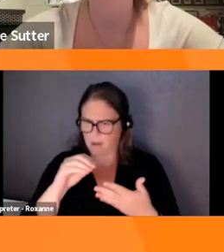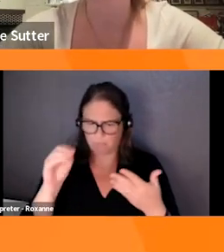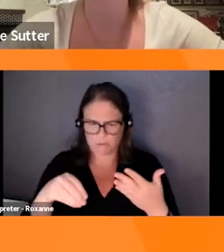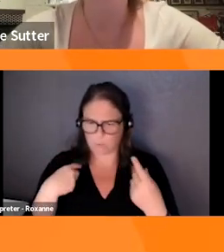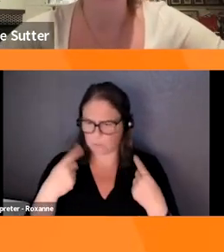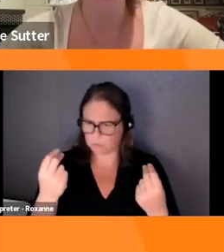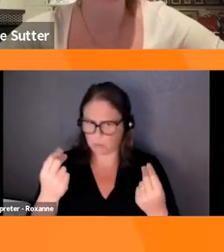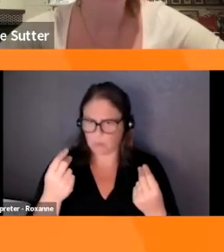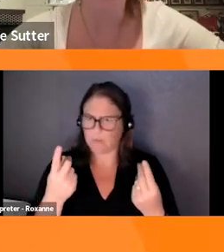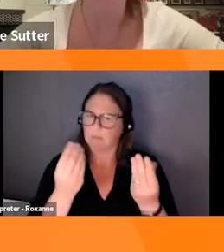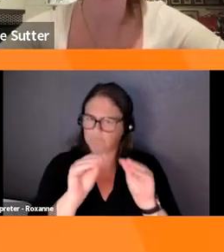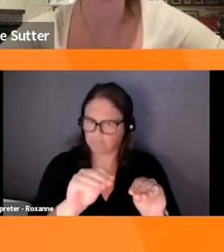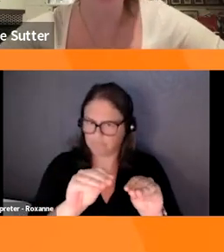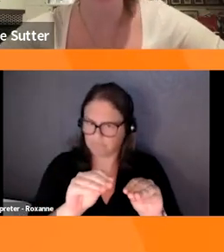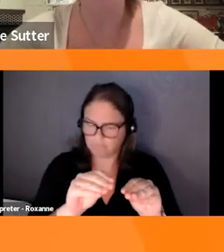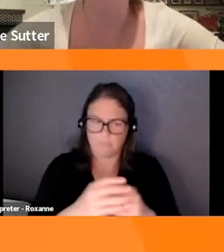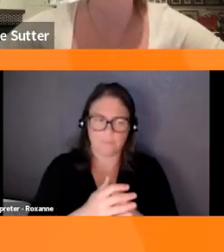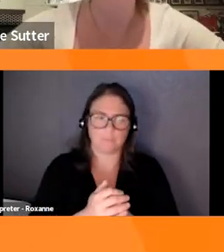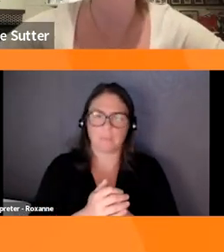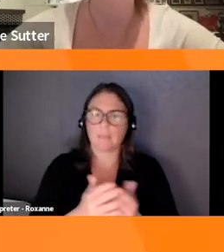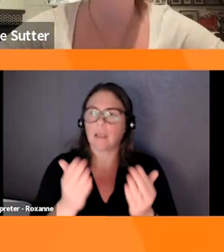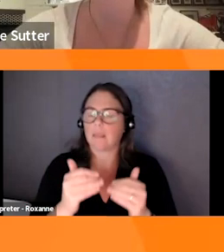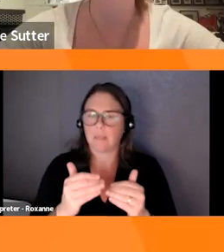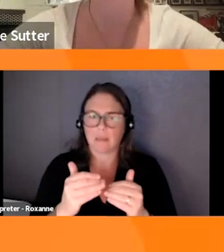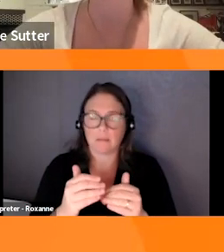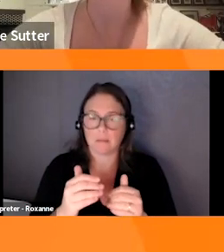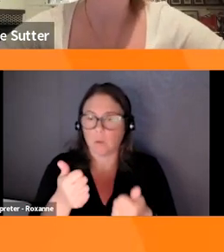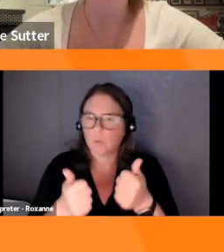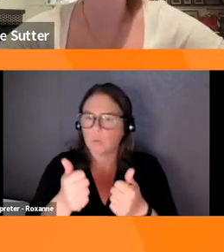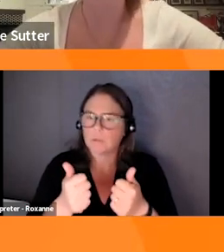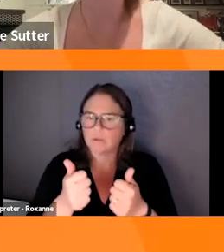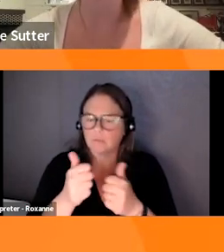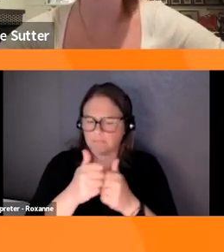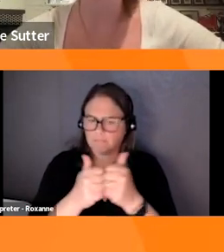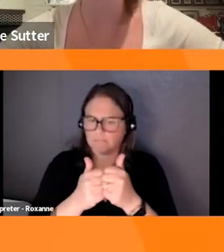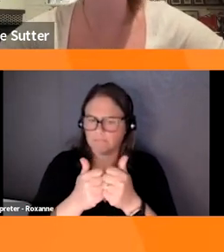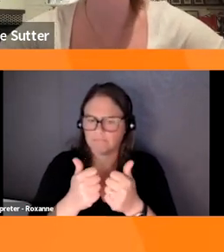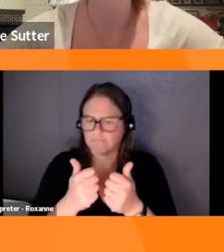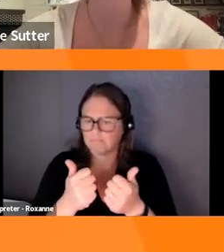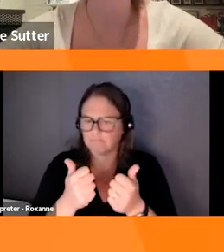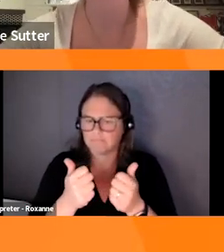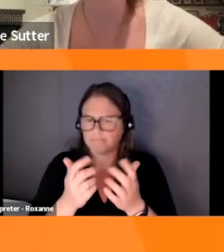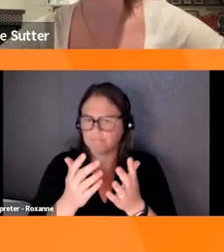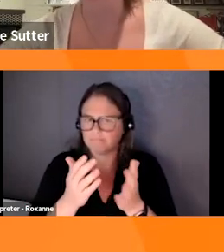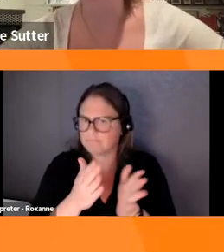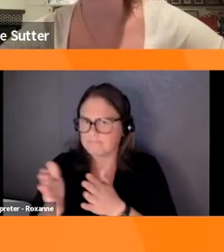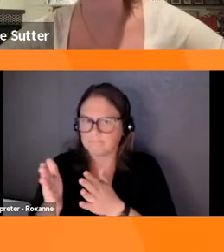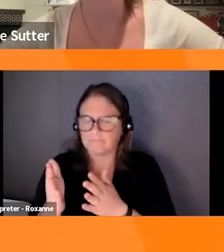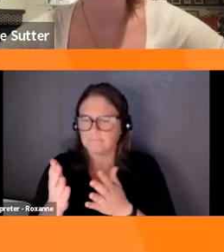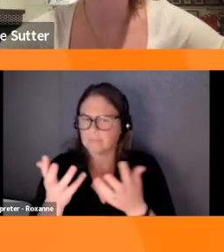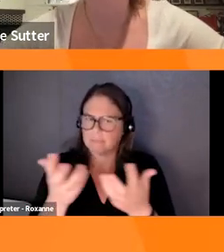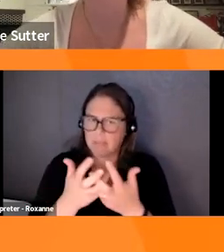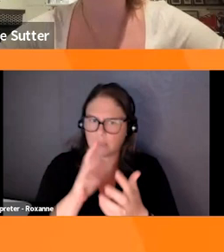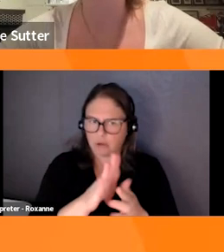And then the frameworks that work for you. So if there's any frameworks that are recommended or required in your